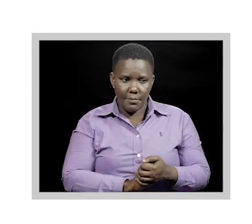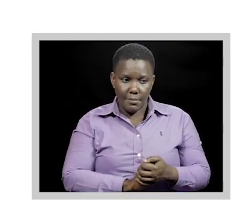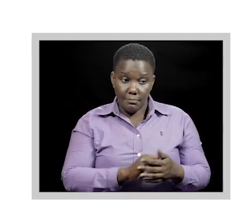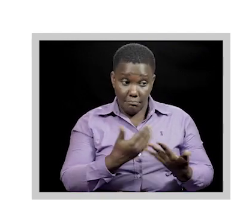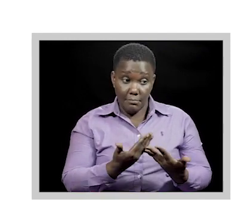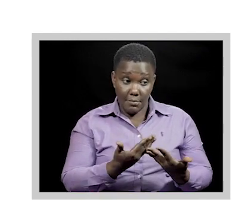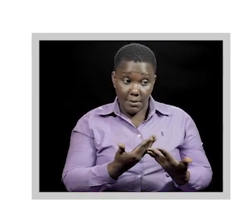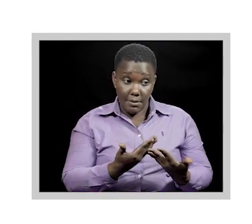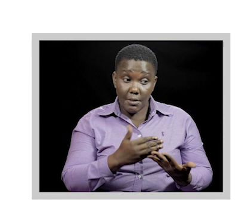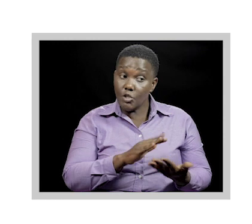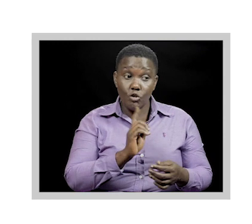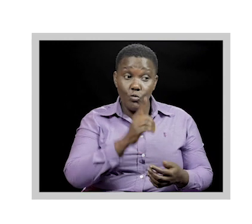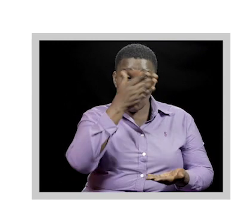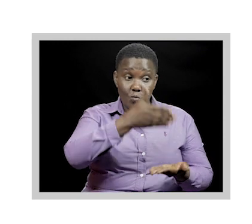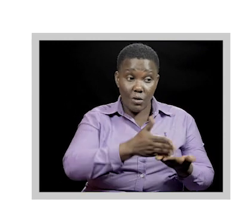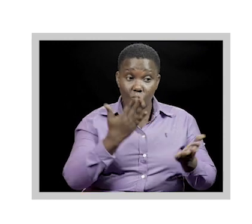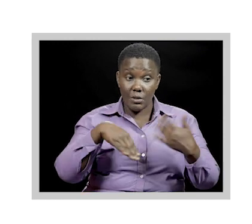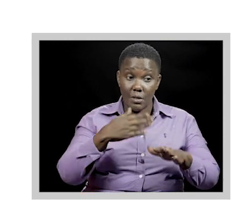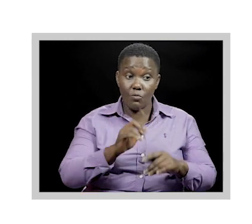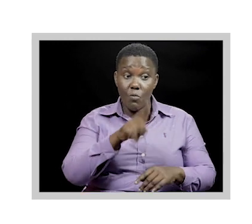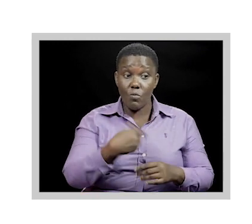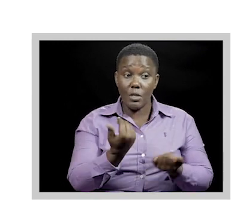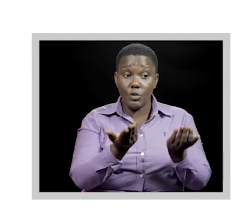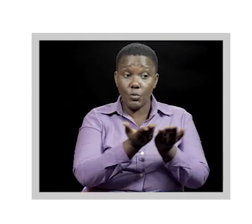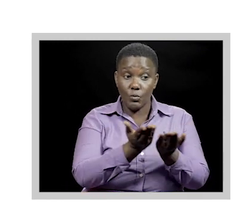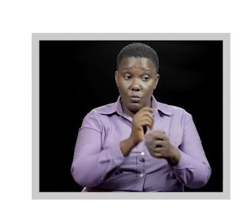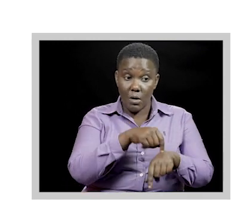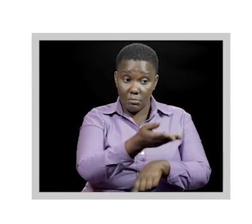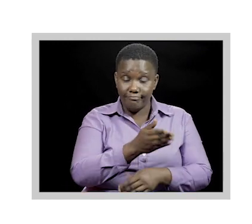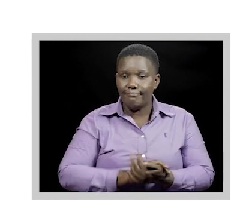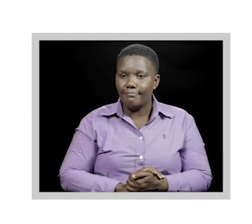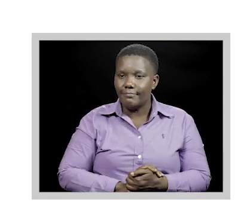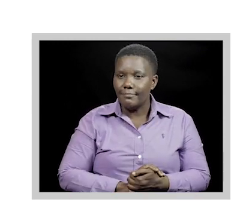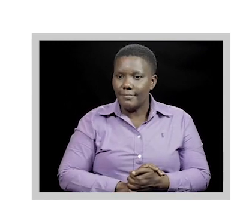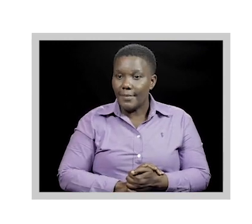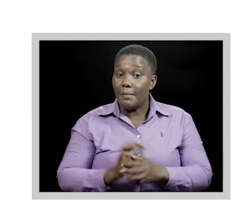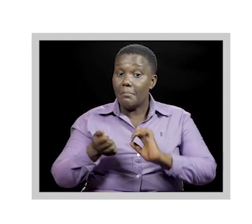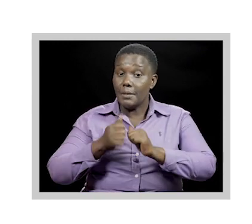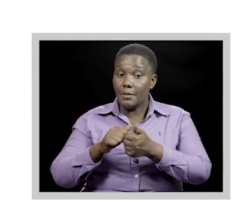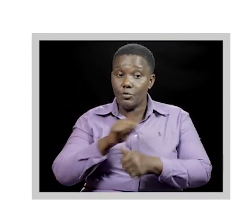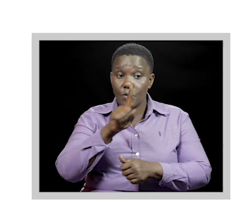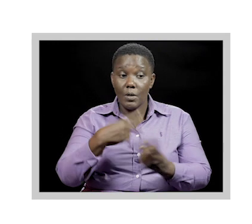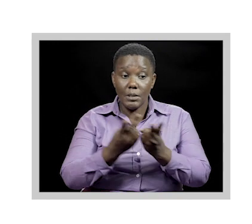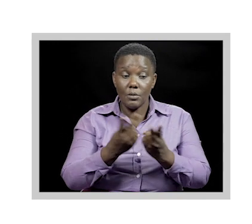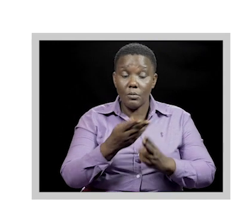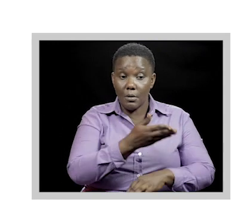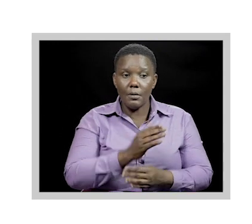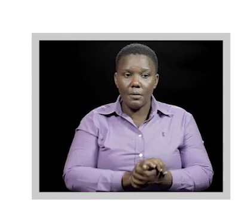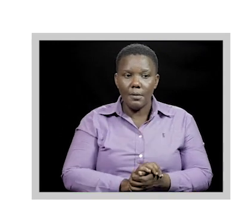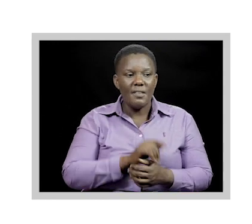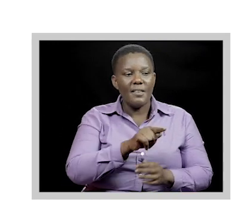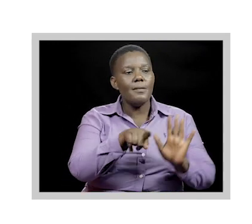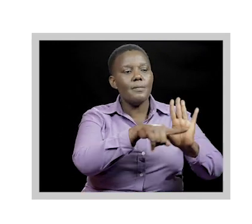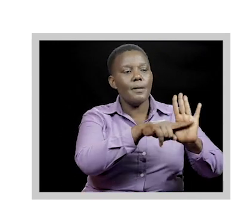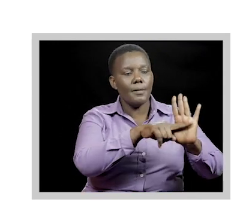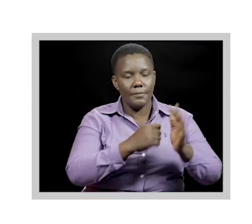such. Is it not true that you were not supposed to be in the school at that time? The problems with this question is that